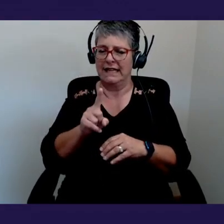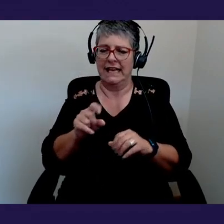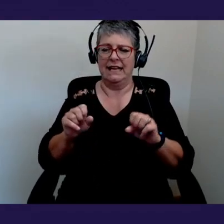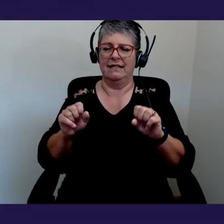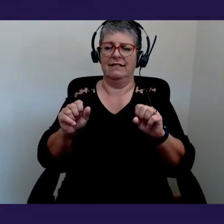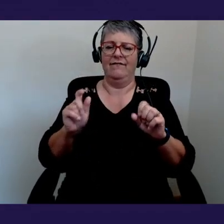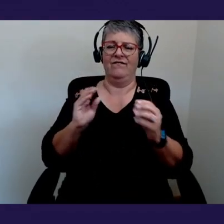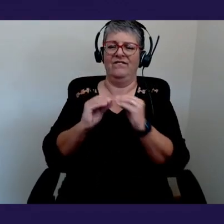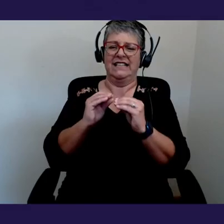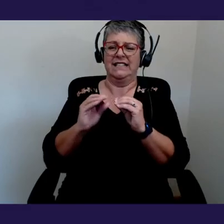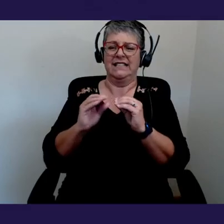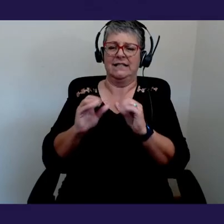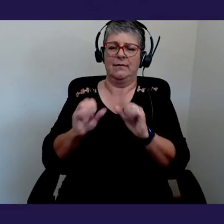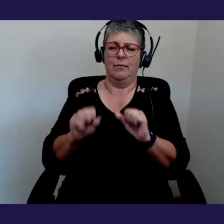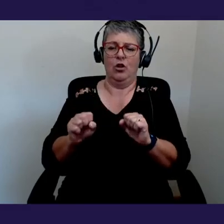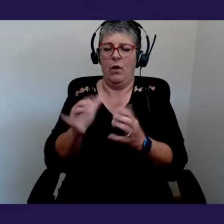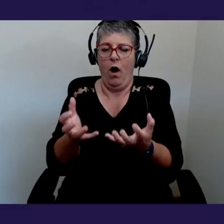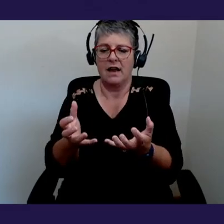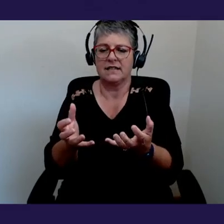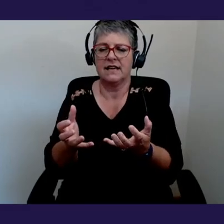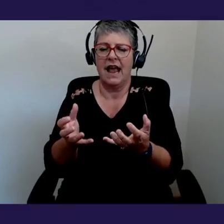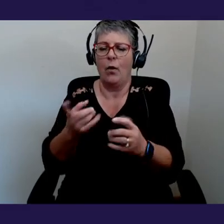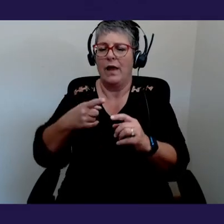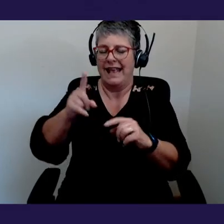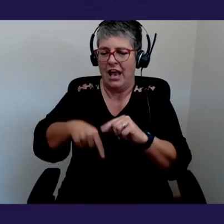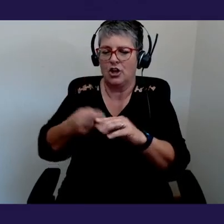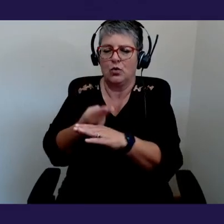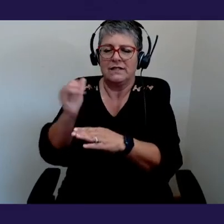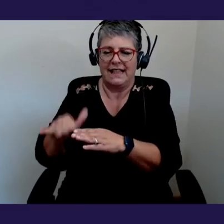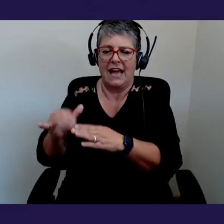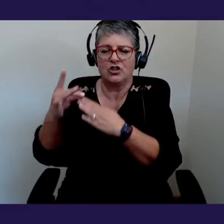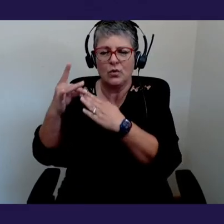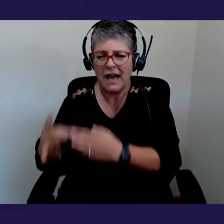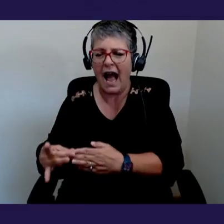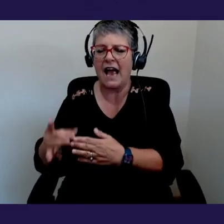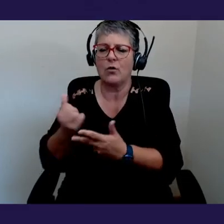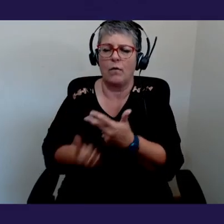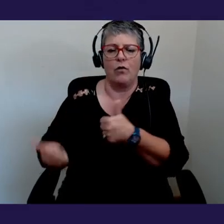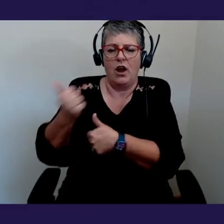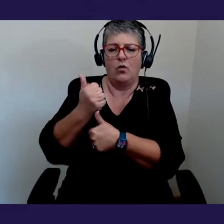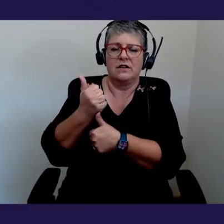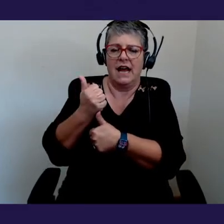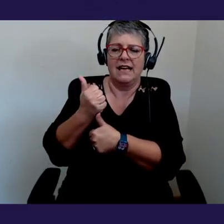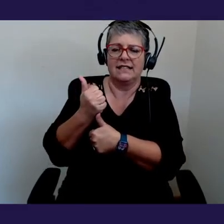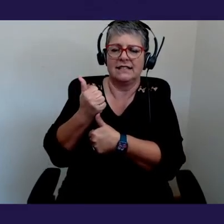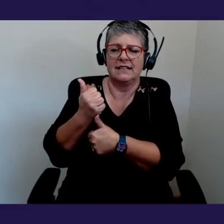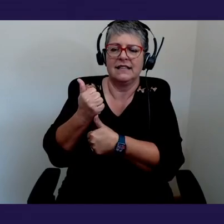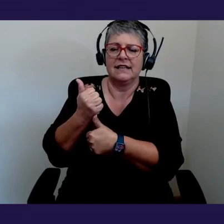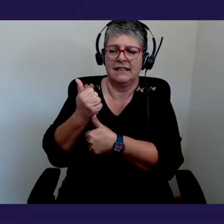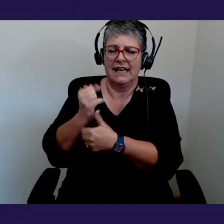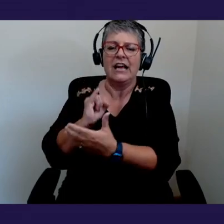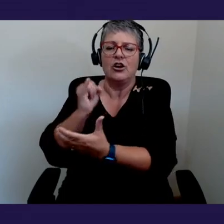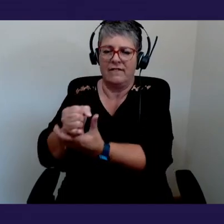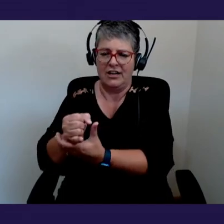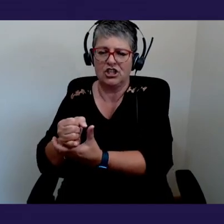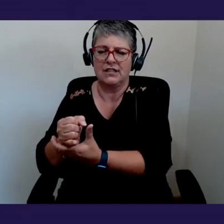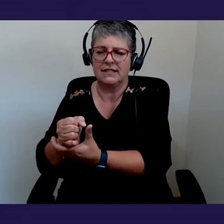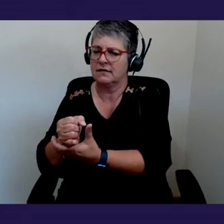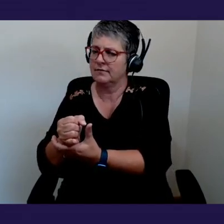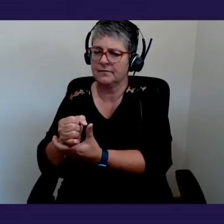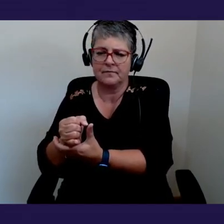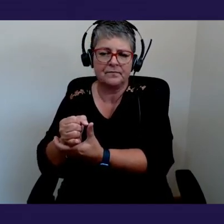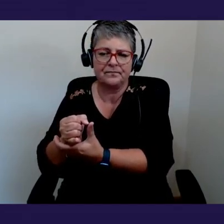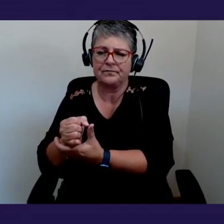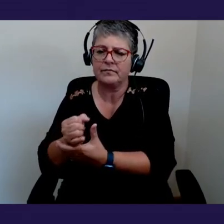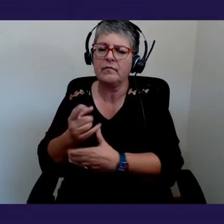we can't really use them to guide or prioritize where interventions are needed right now, or to design those interventions either. And as Jessica mentioned,